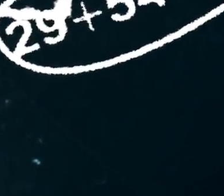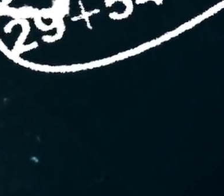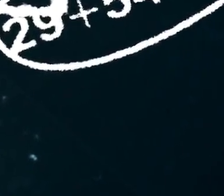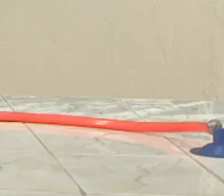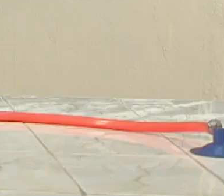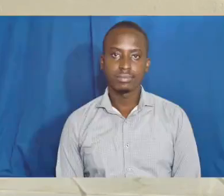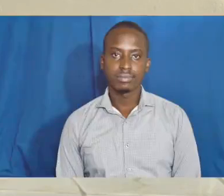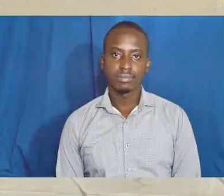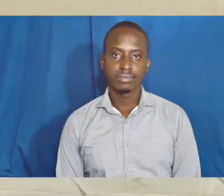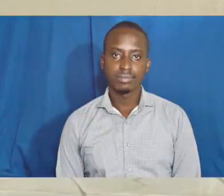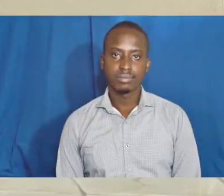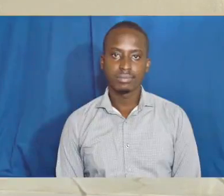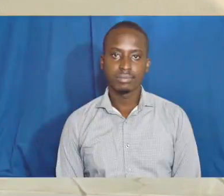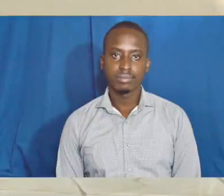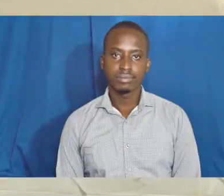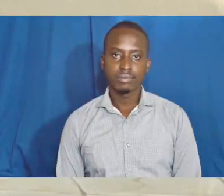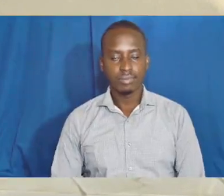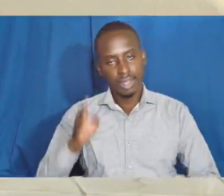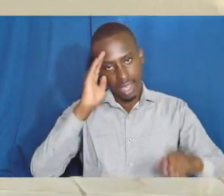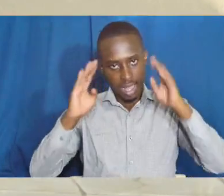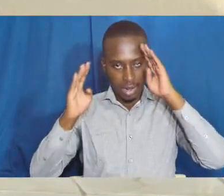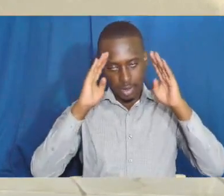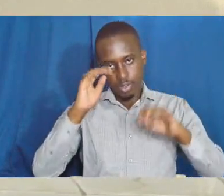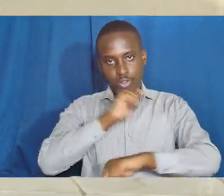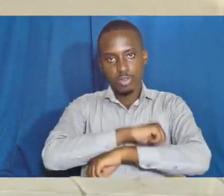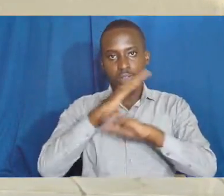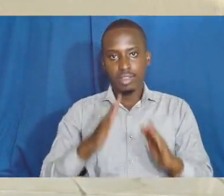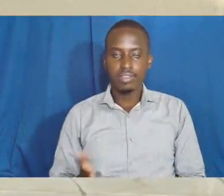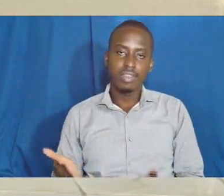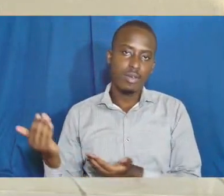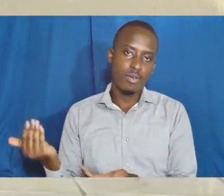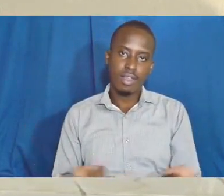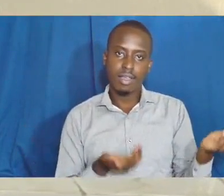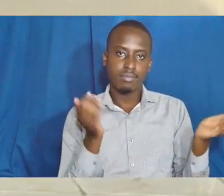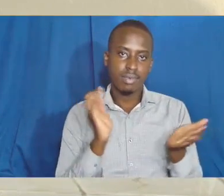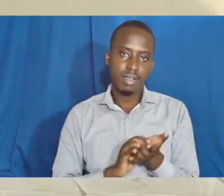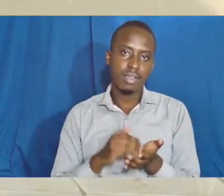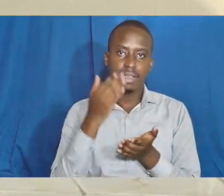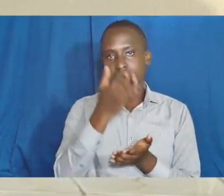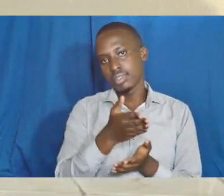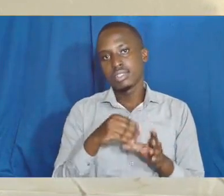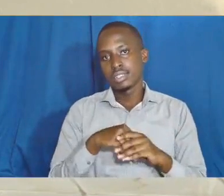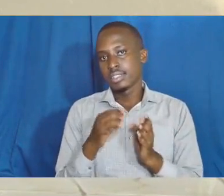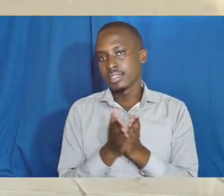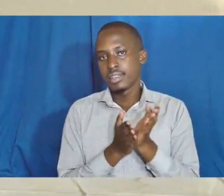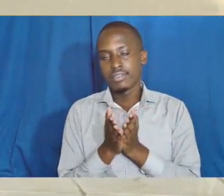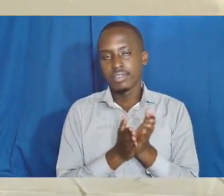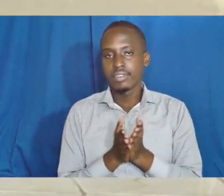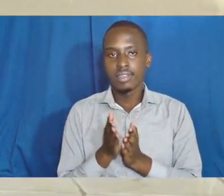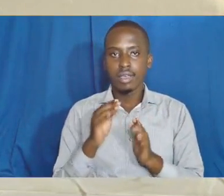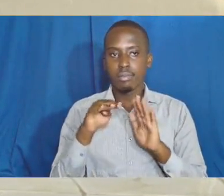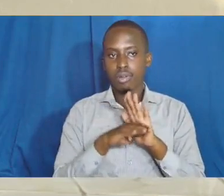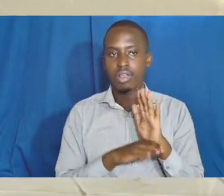Board. Hello dear students, welcome back to this TV learning series program.